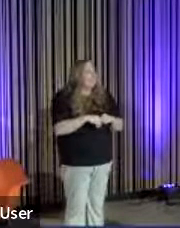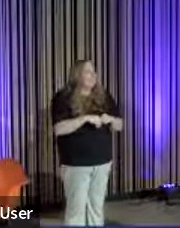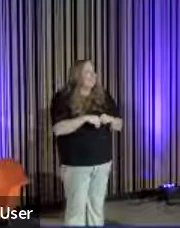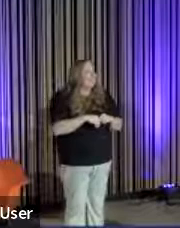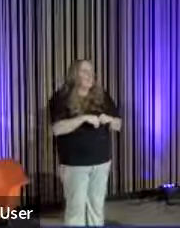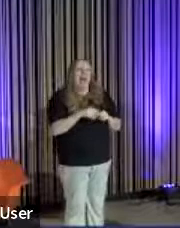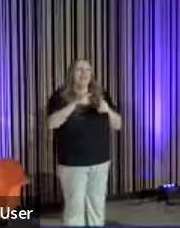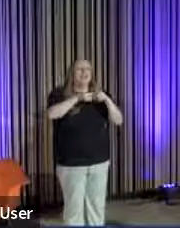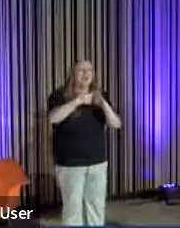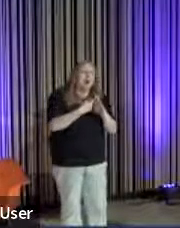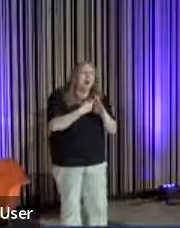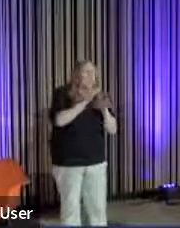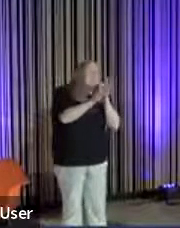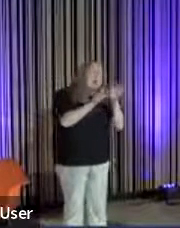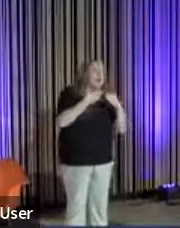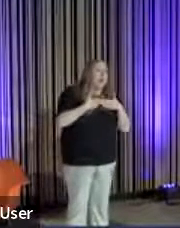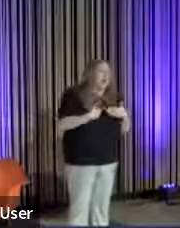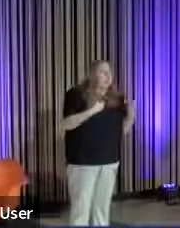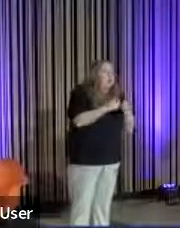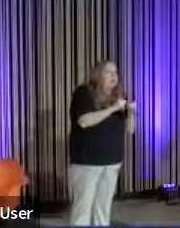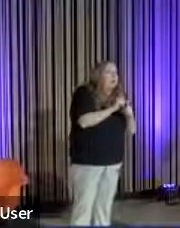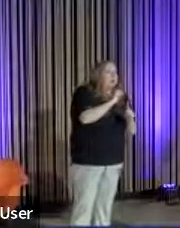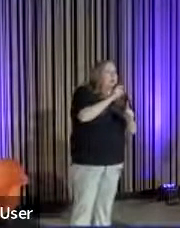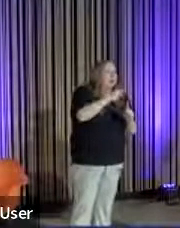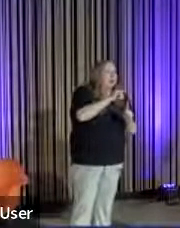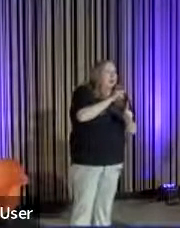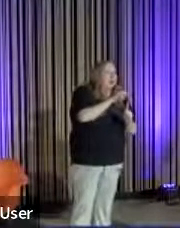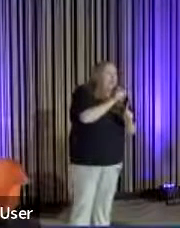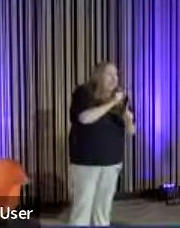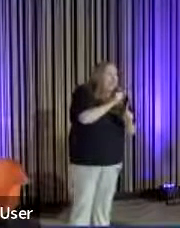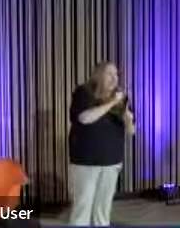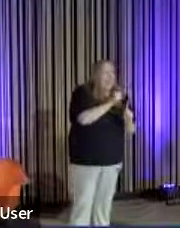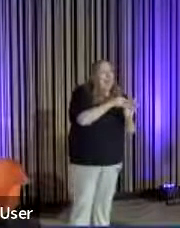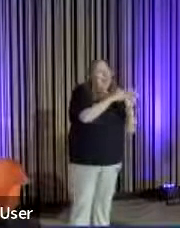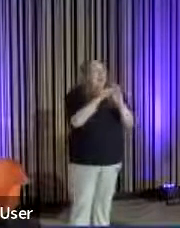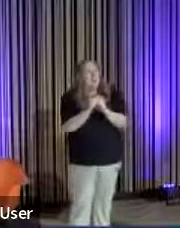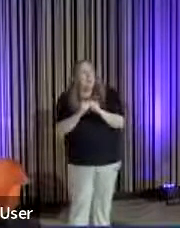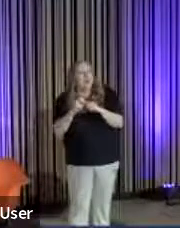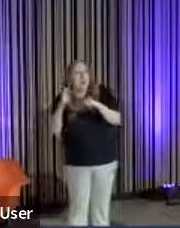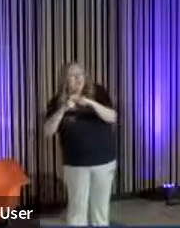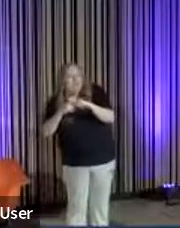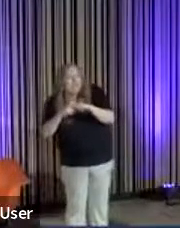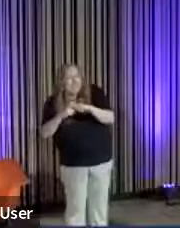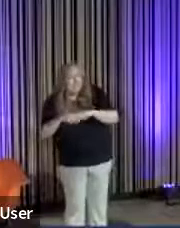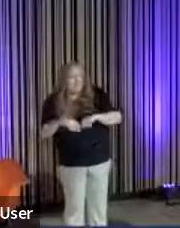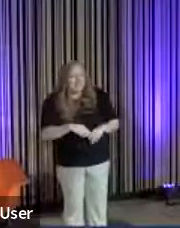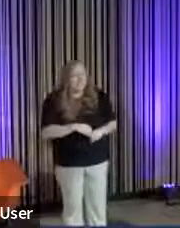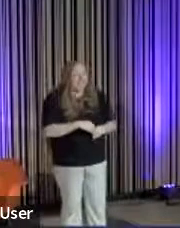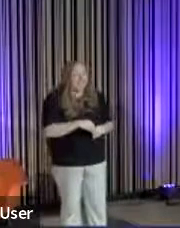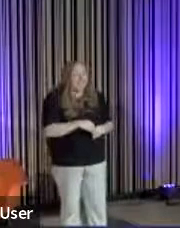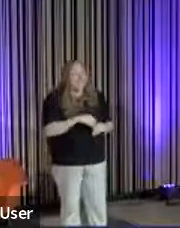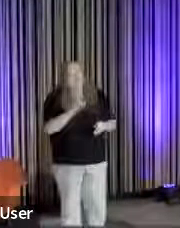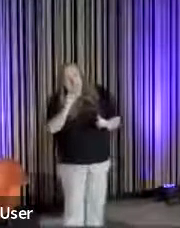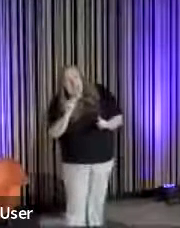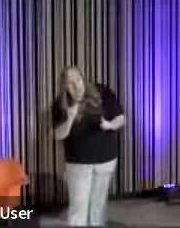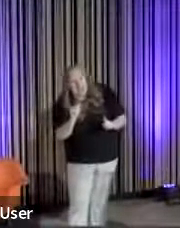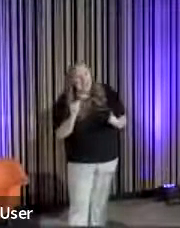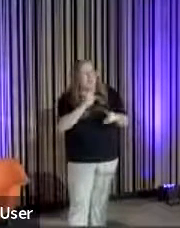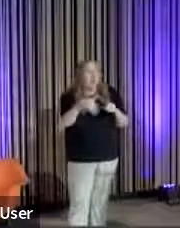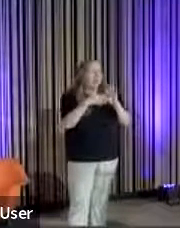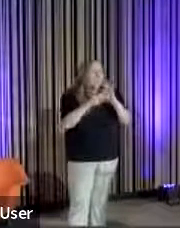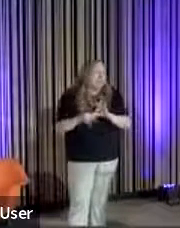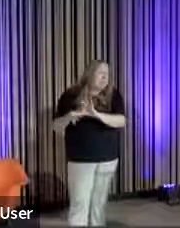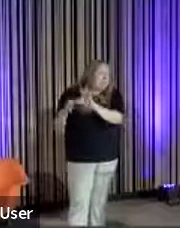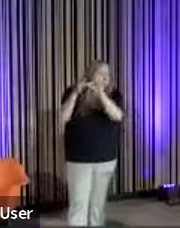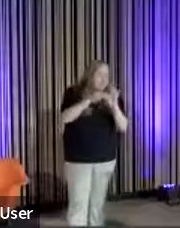as sponges described by Chris that are close to us. Good evening. So I'm back,